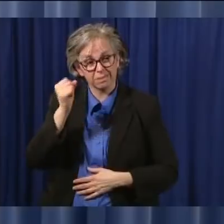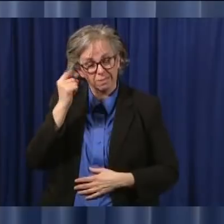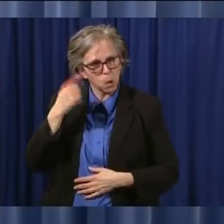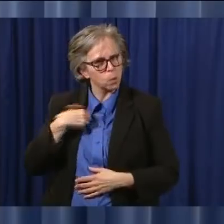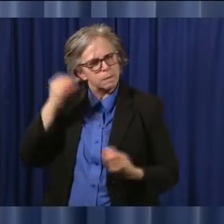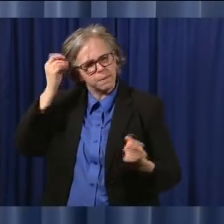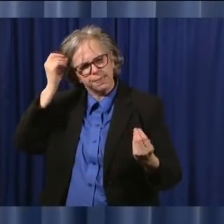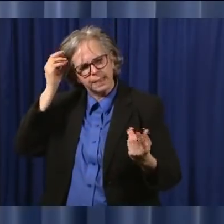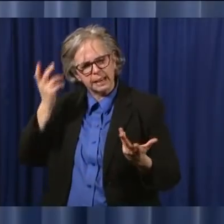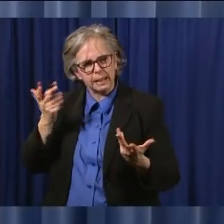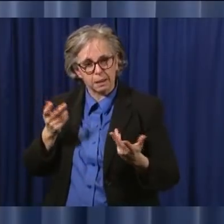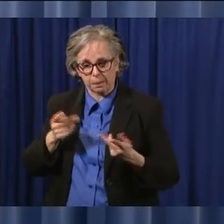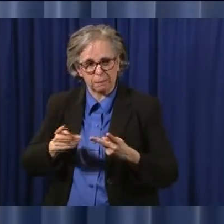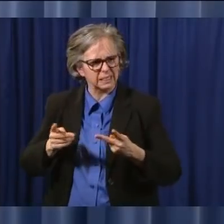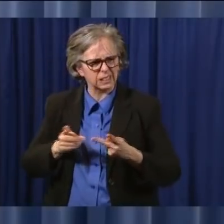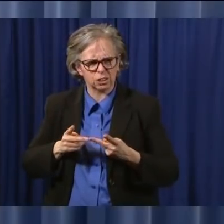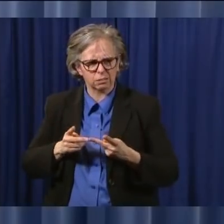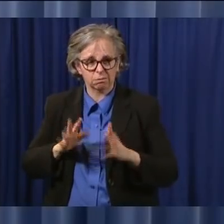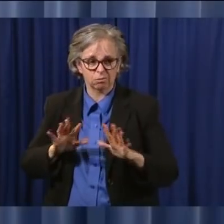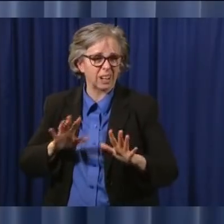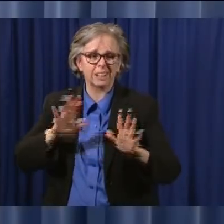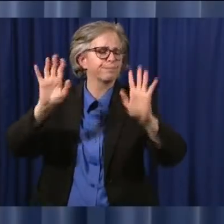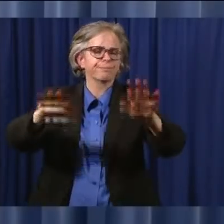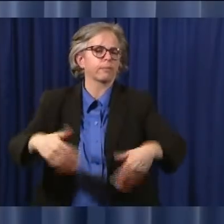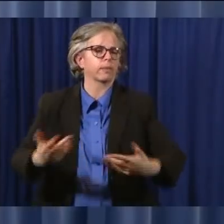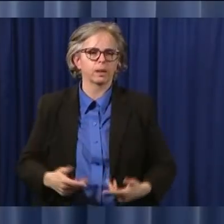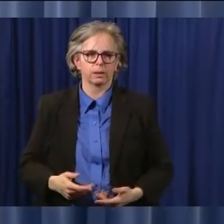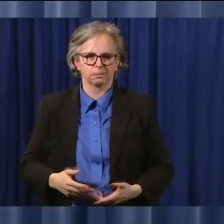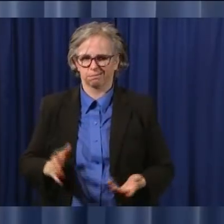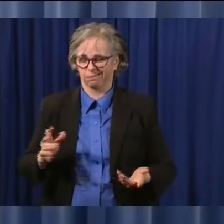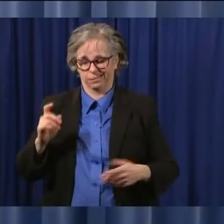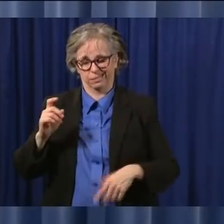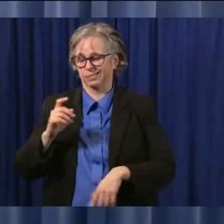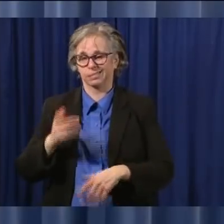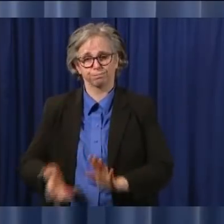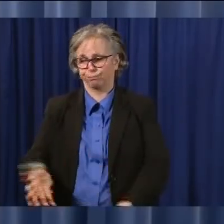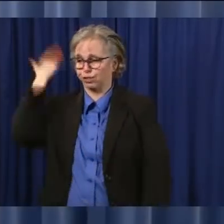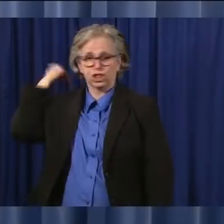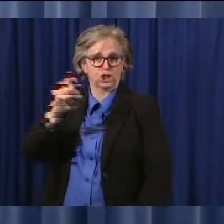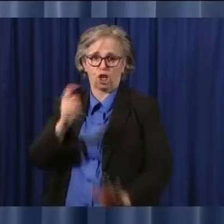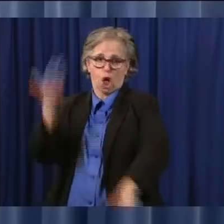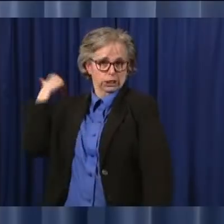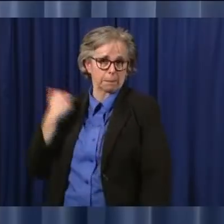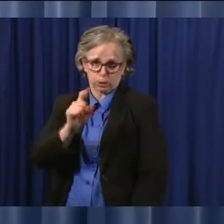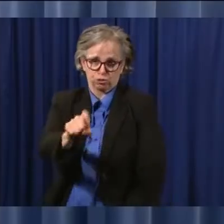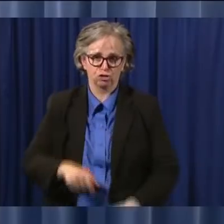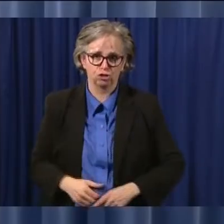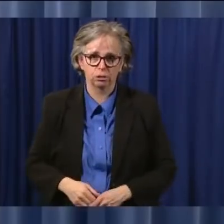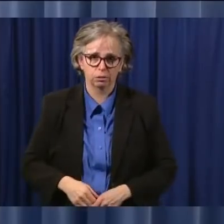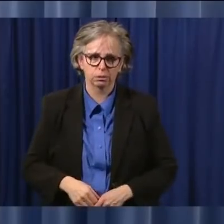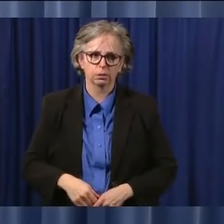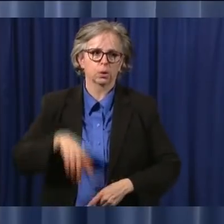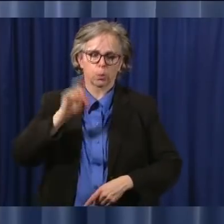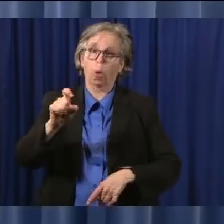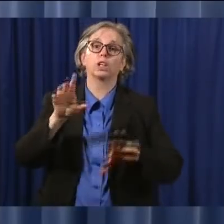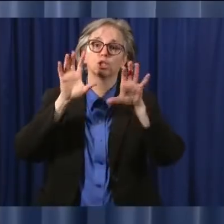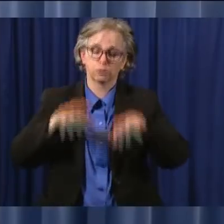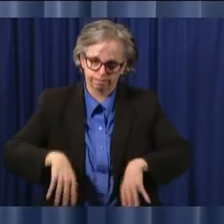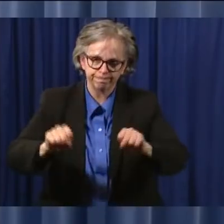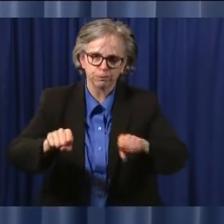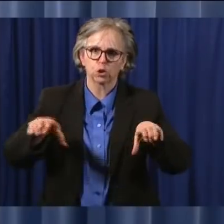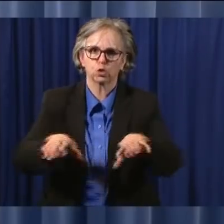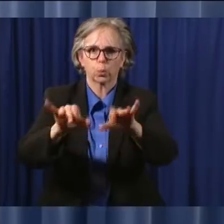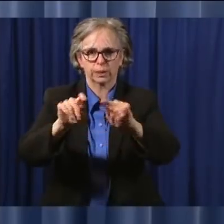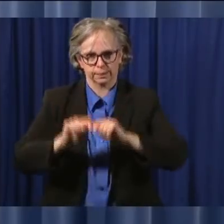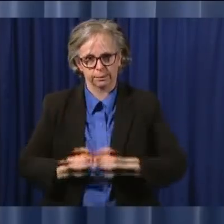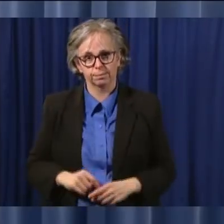It's past time, frankly, to get this done, and we will be doing that. I want to talk about